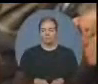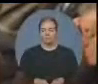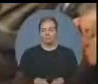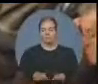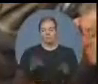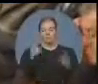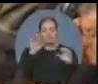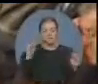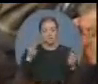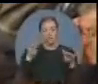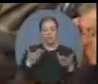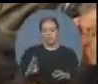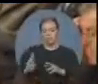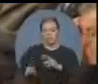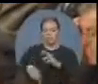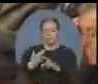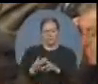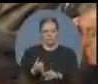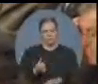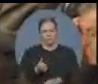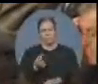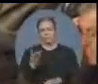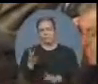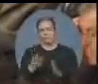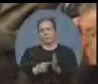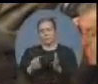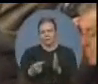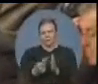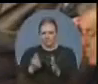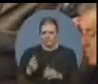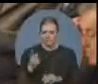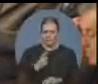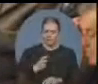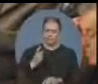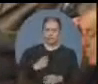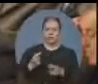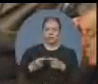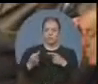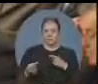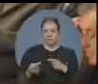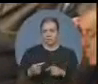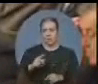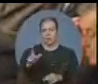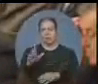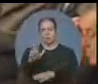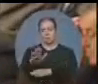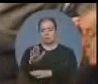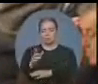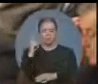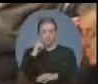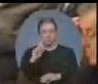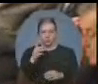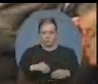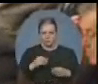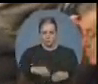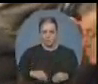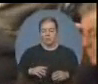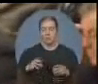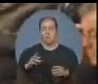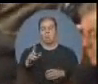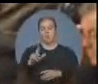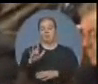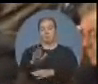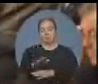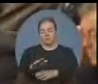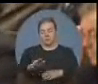...many times, when did the Prime Minister know about the situation? Monday afternoon. When did the Minister resign? Monday afternoon. When did the Prime Minister take